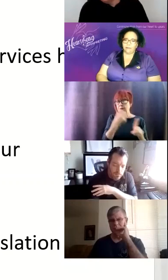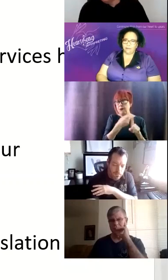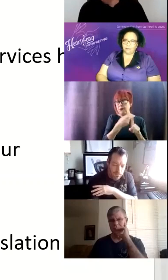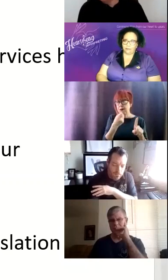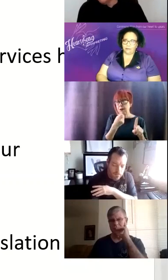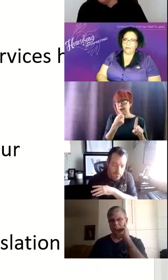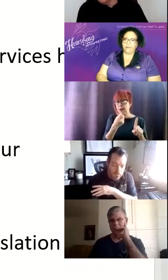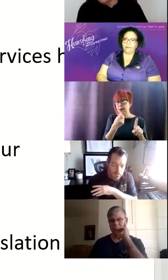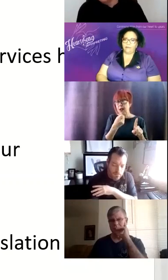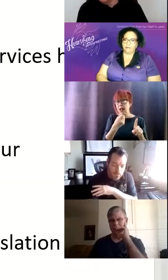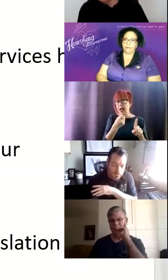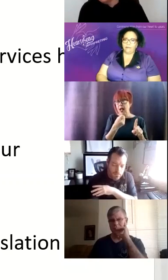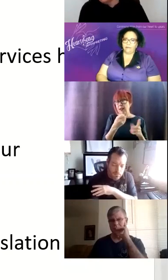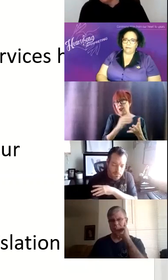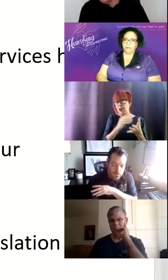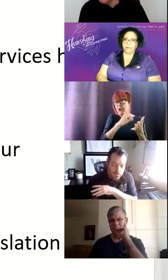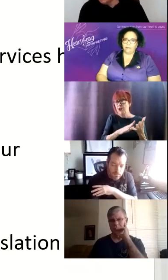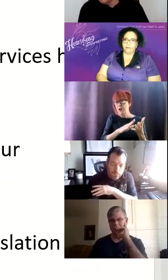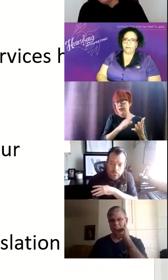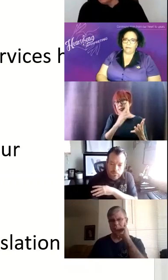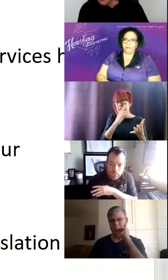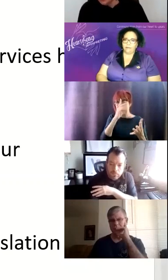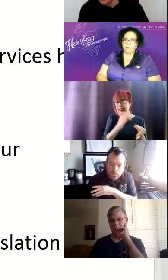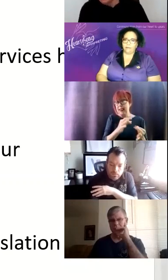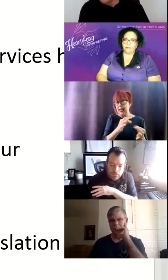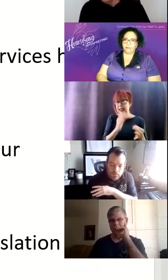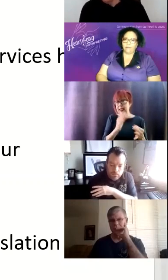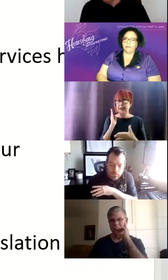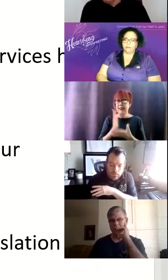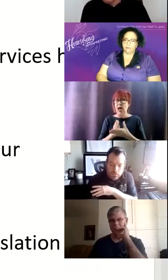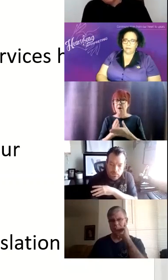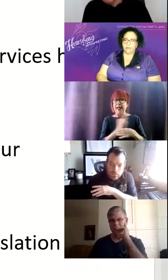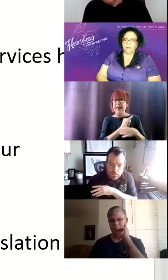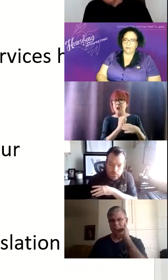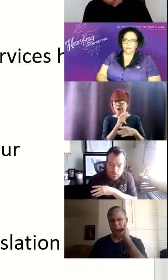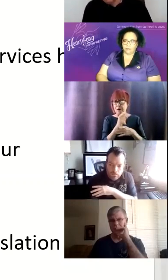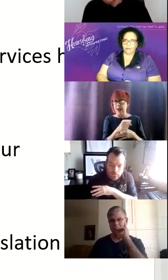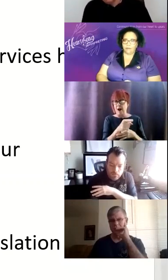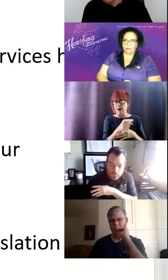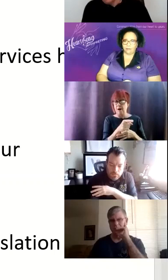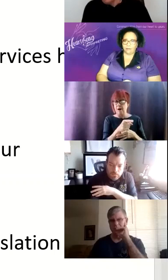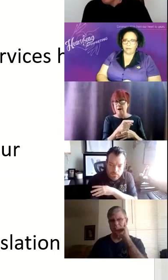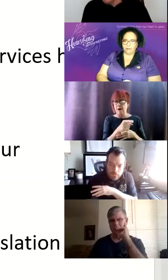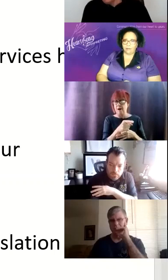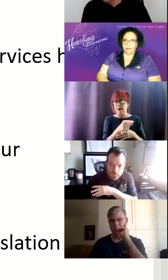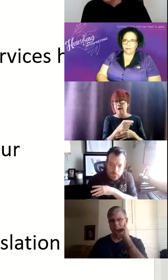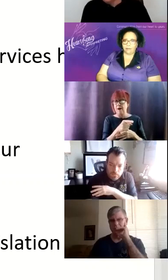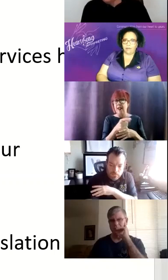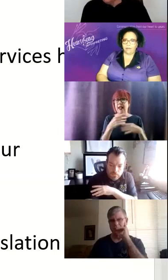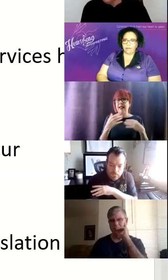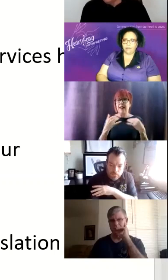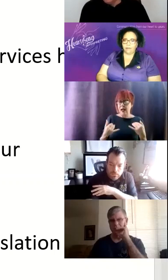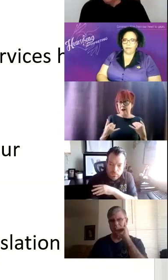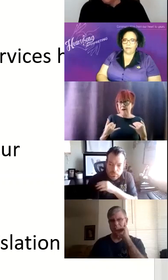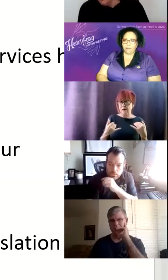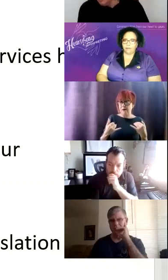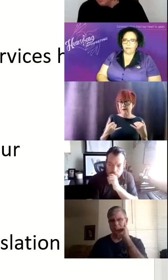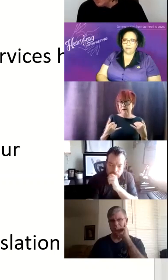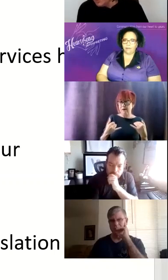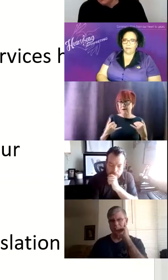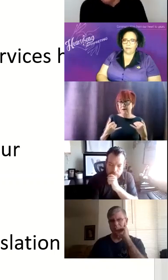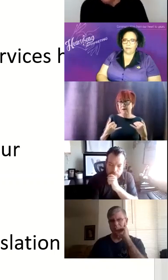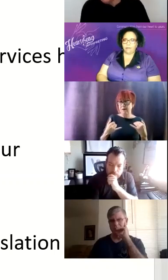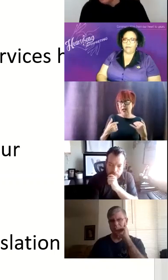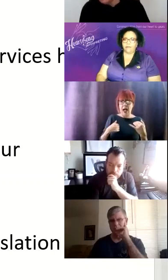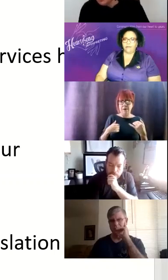and she decided that she was going to stop her intern at that point. However, that doesn't, I have every